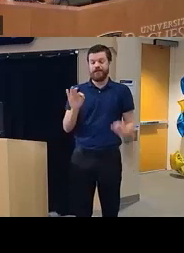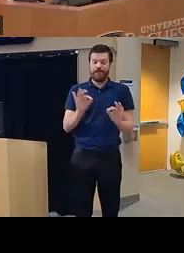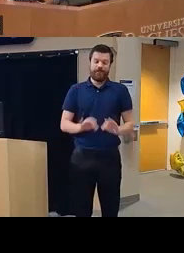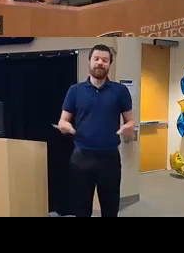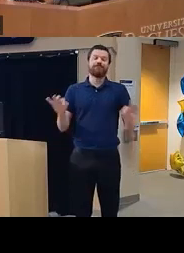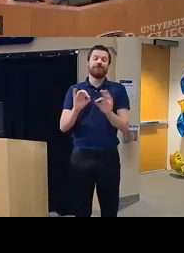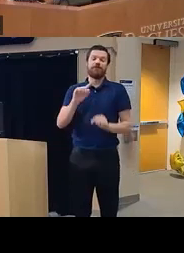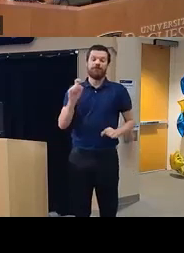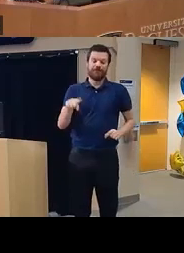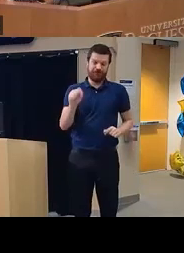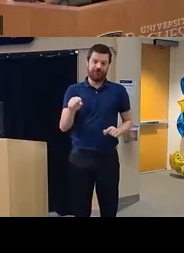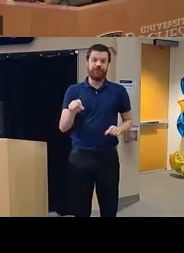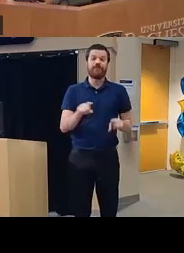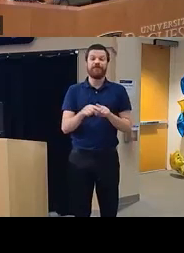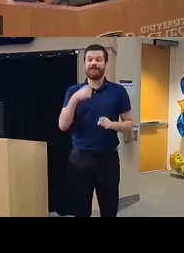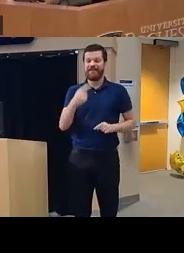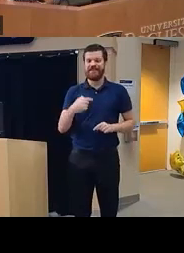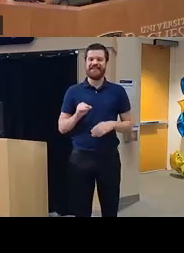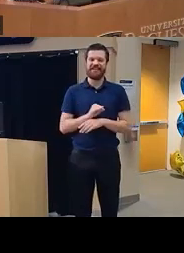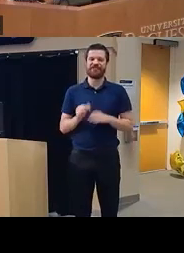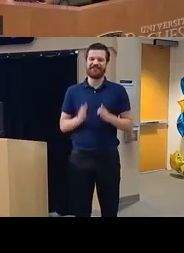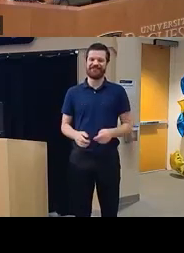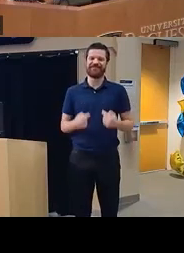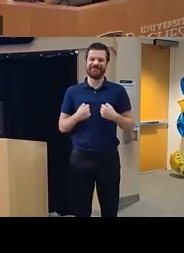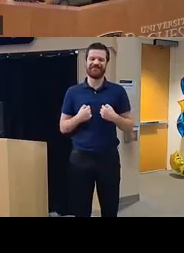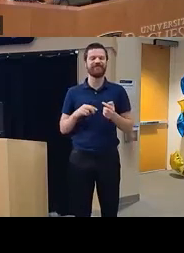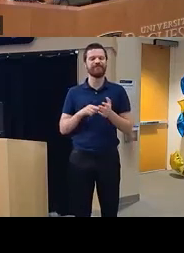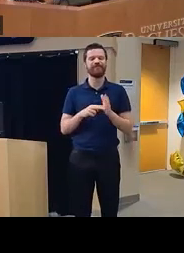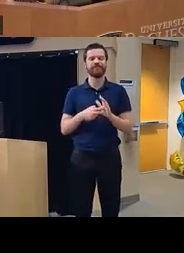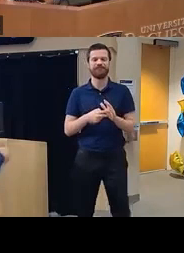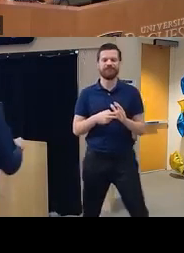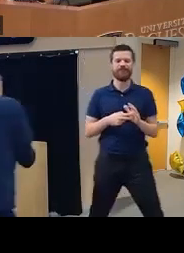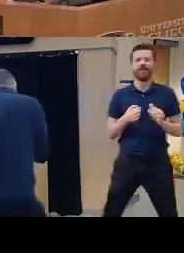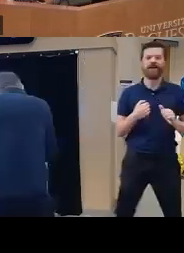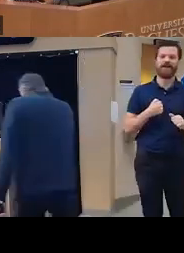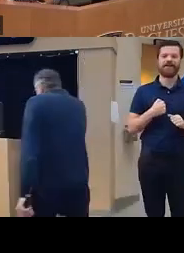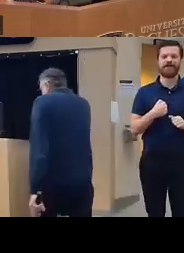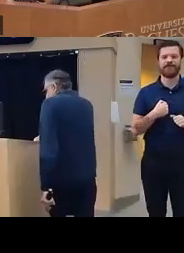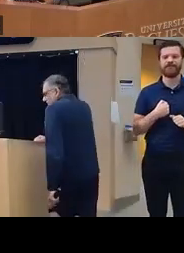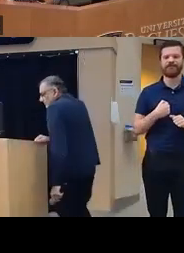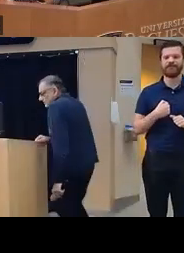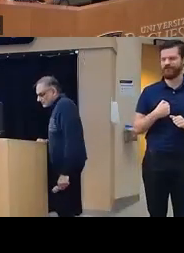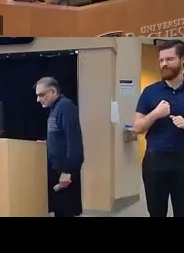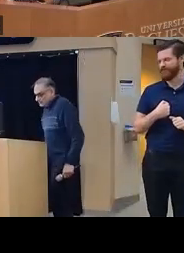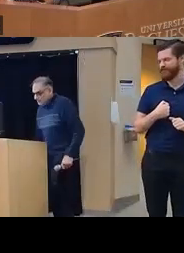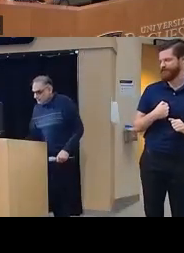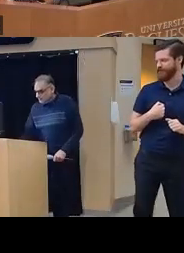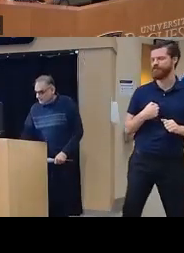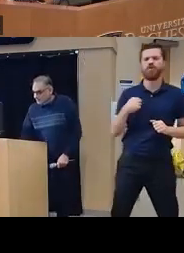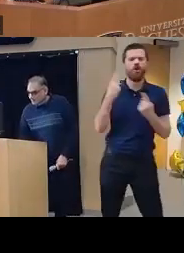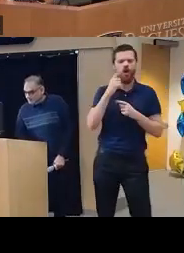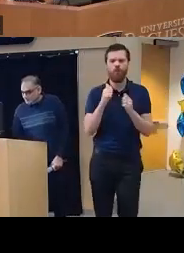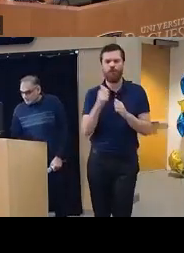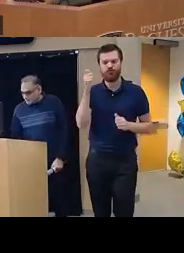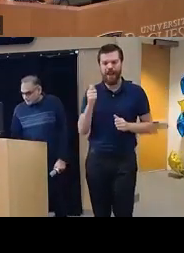important question. As you can tell, I'm the internist, so I have been, I've thought about with these grants, like, should I